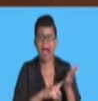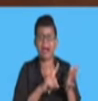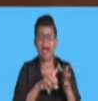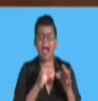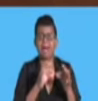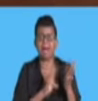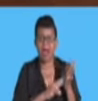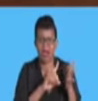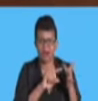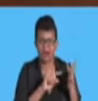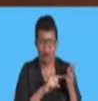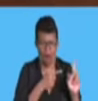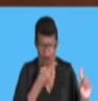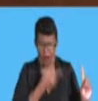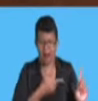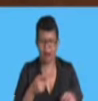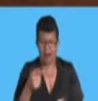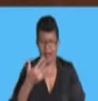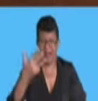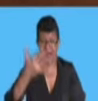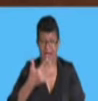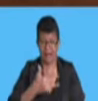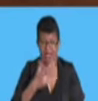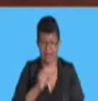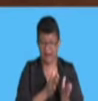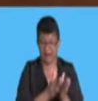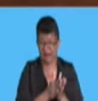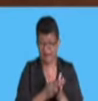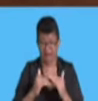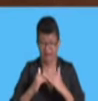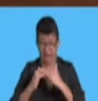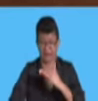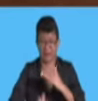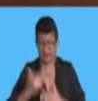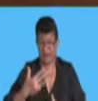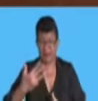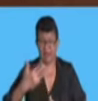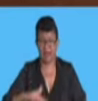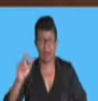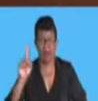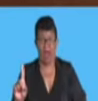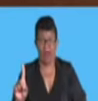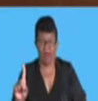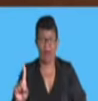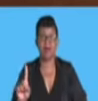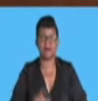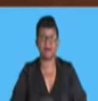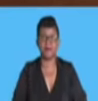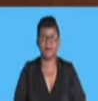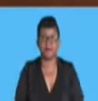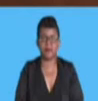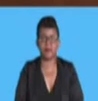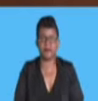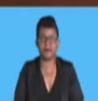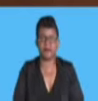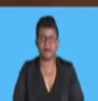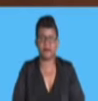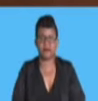from 1980 to 1981. Some might not have been born at the time, Madam Speaker. During the